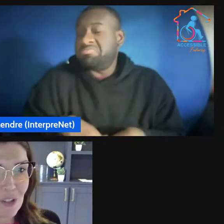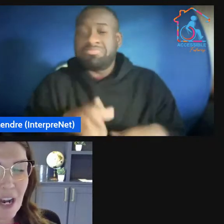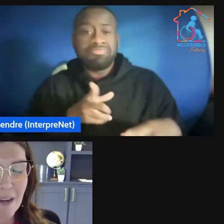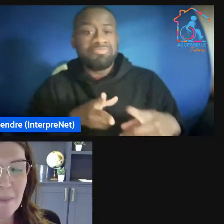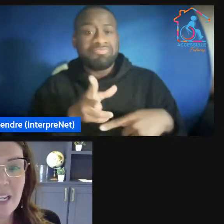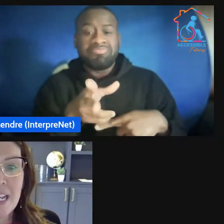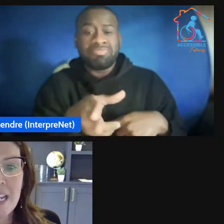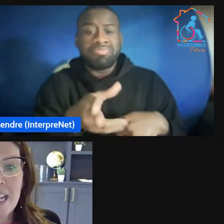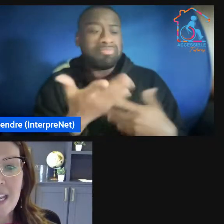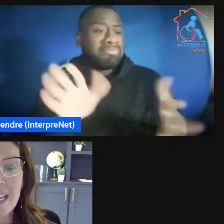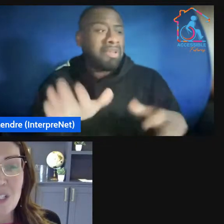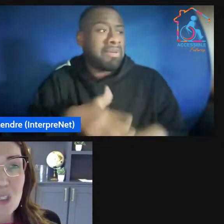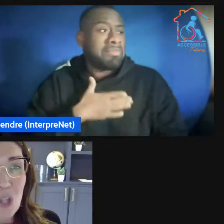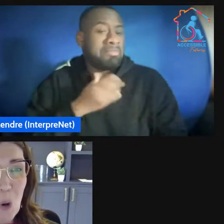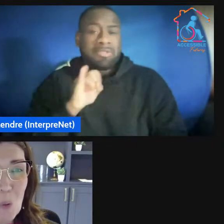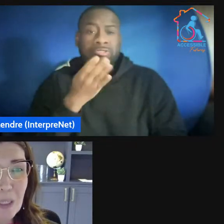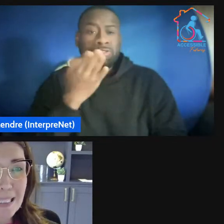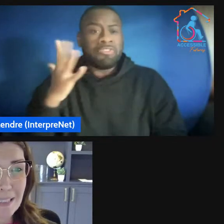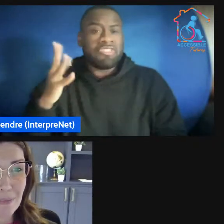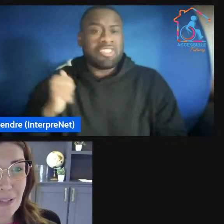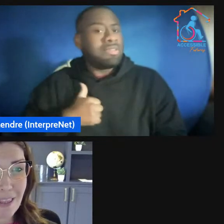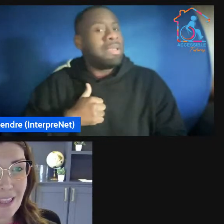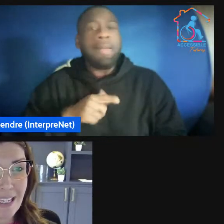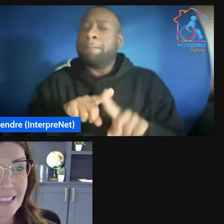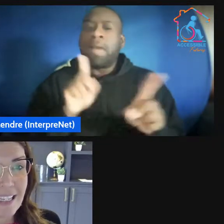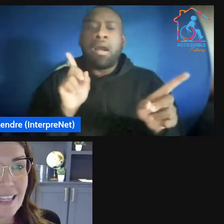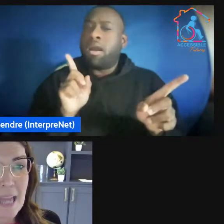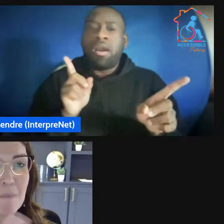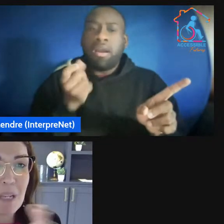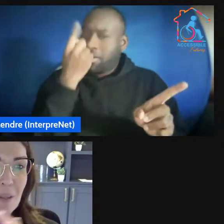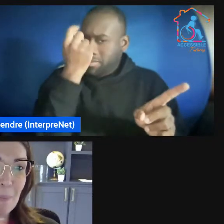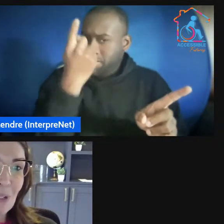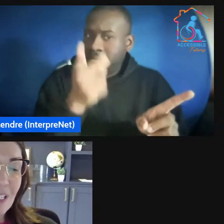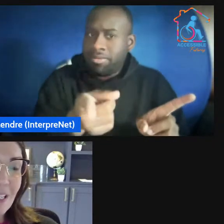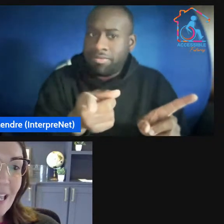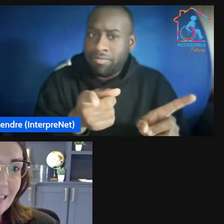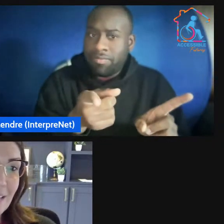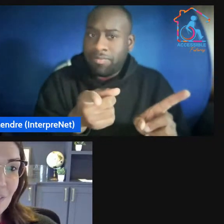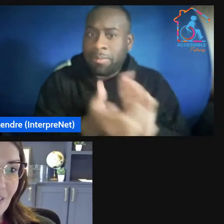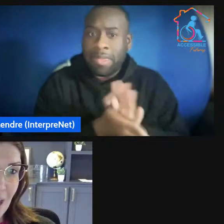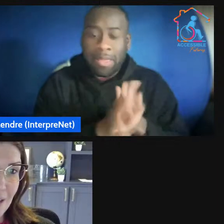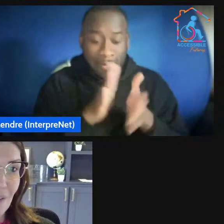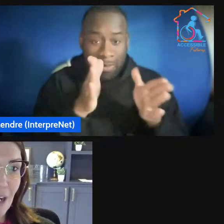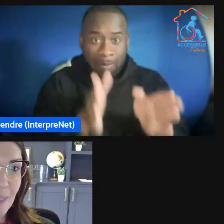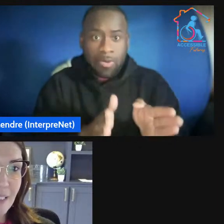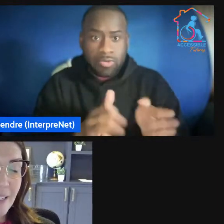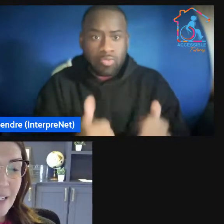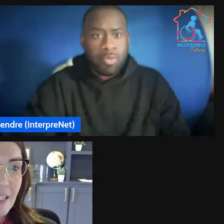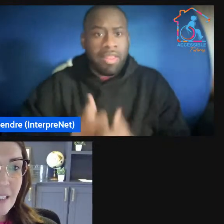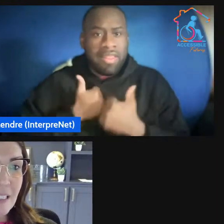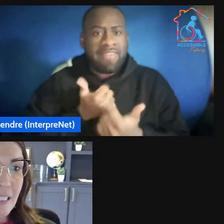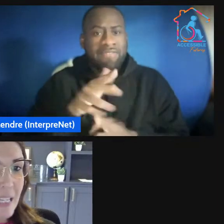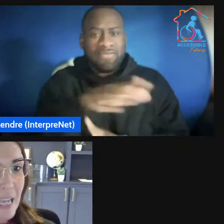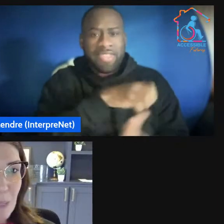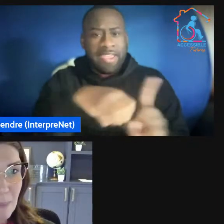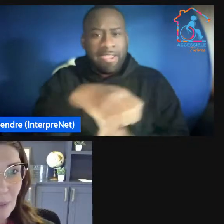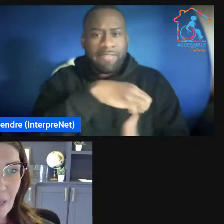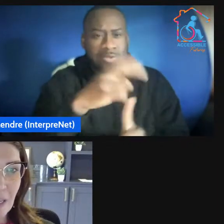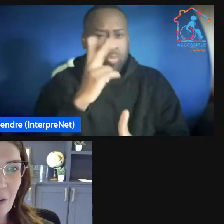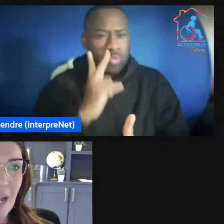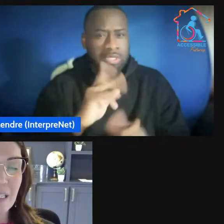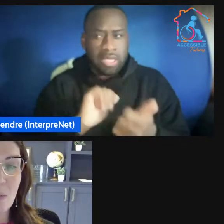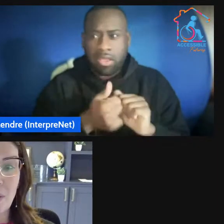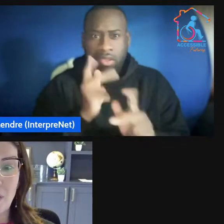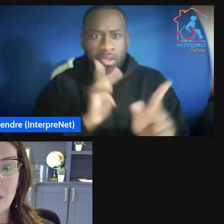done your job. It is a totally different thing to then be the person that lives in that environment, to see how people